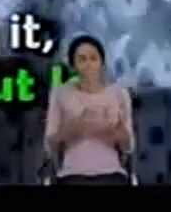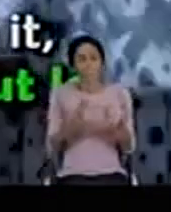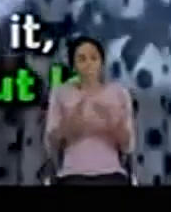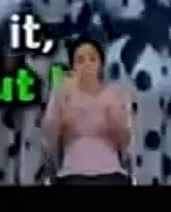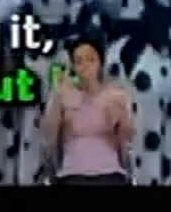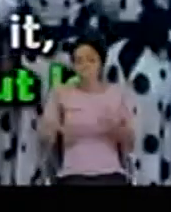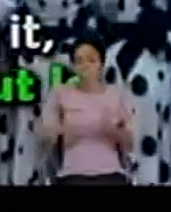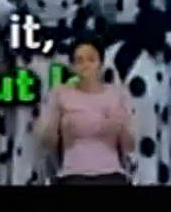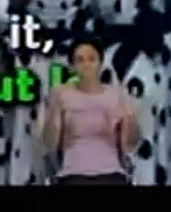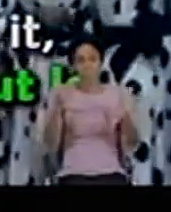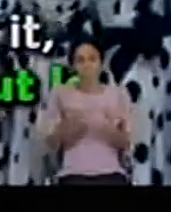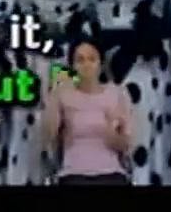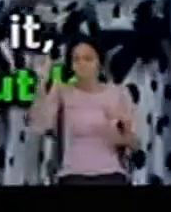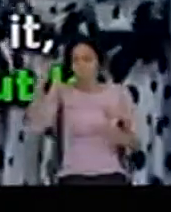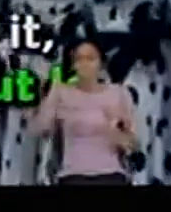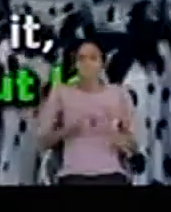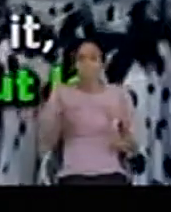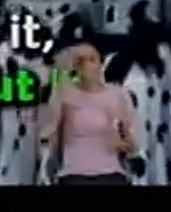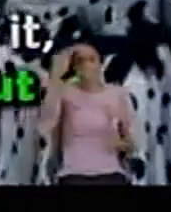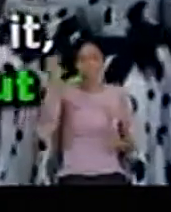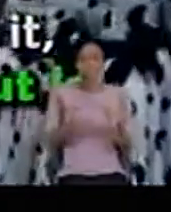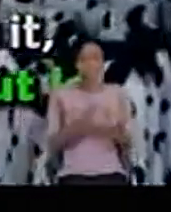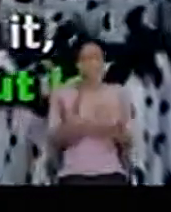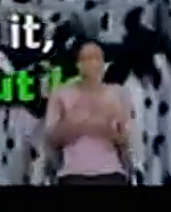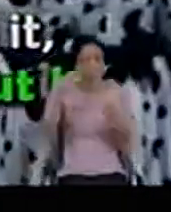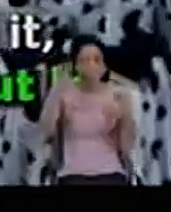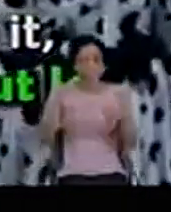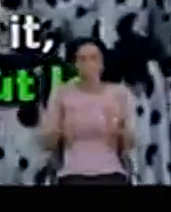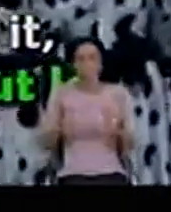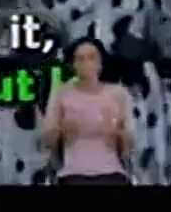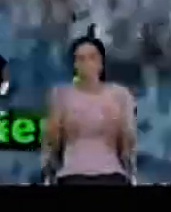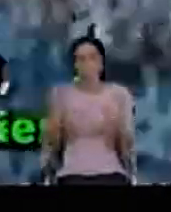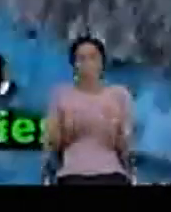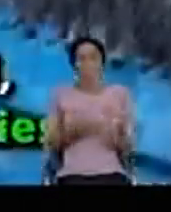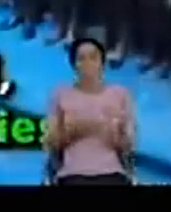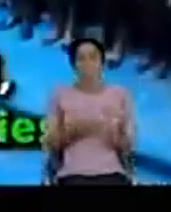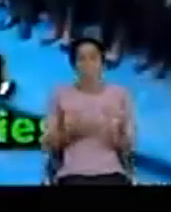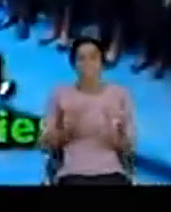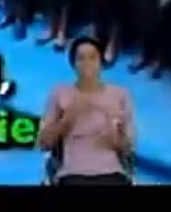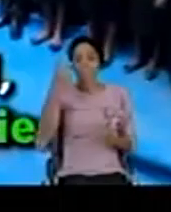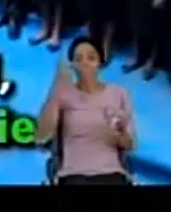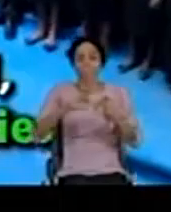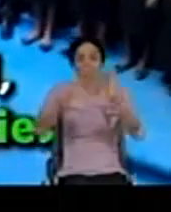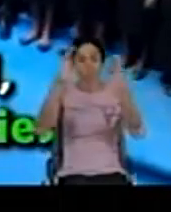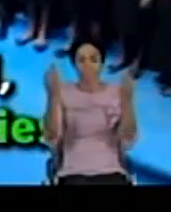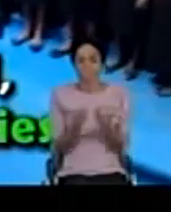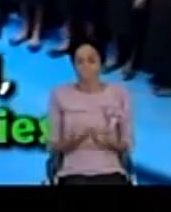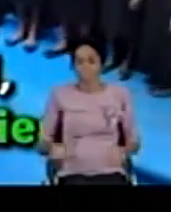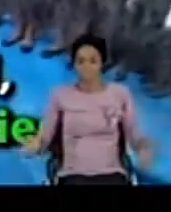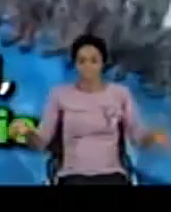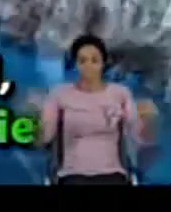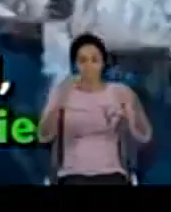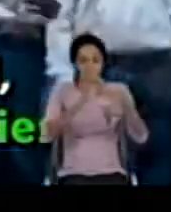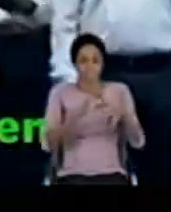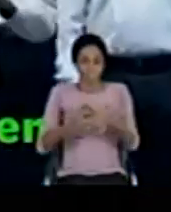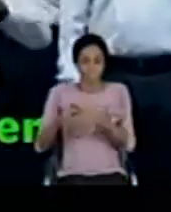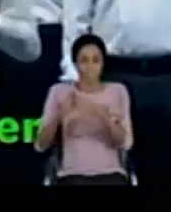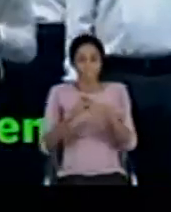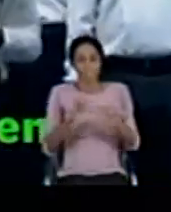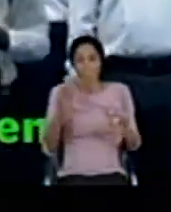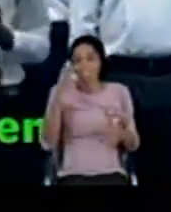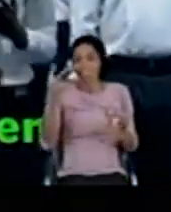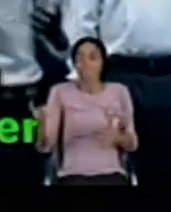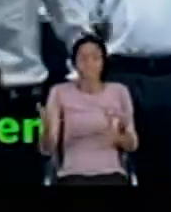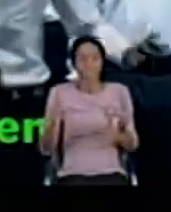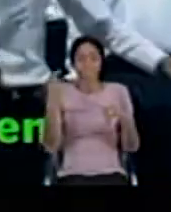know Jesus can do it. Yes, I know Jesus can do it. Cause I've seen families reunited.